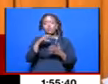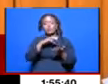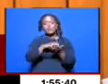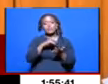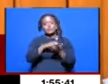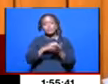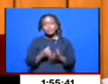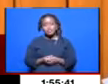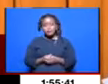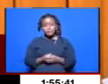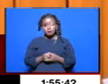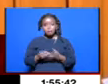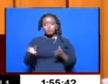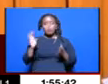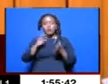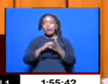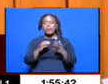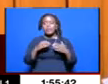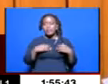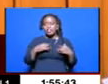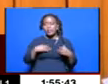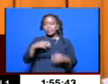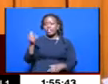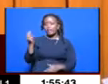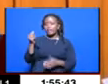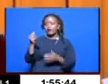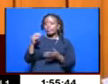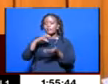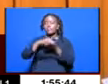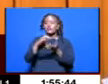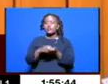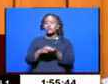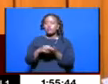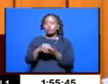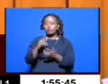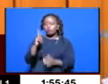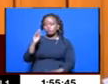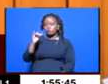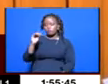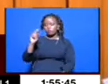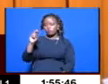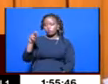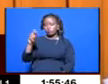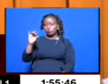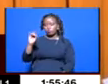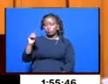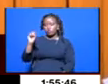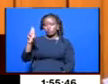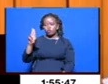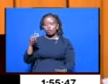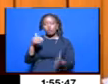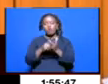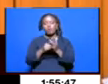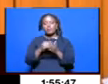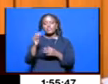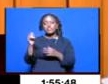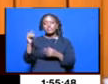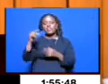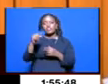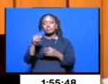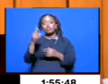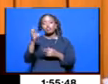there was a case of Priscilla Ndululu Kivuitu and another versus AG 2015,